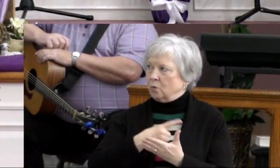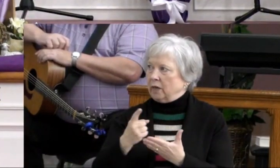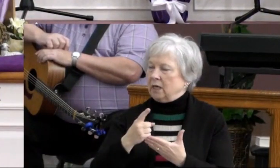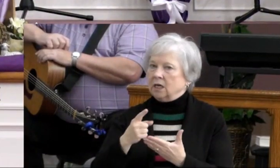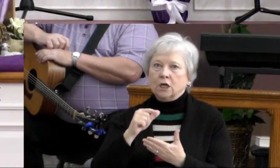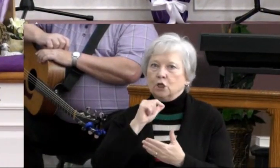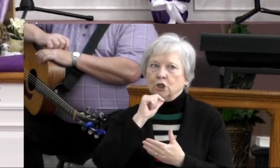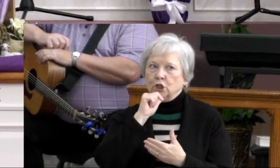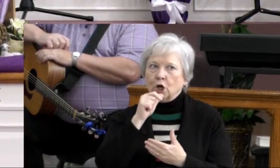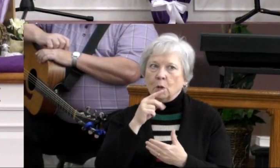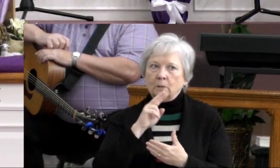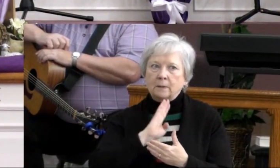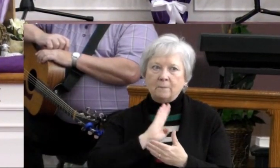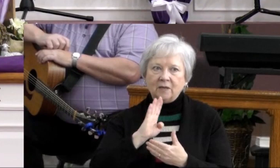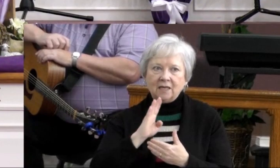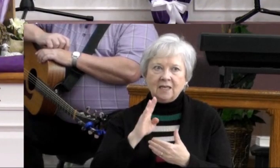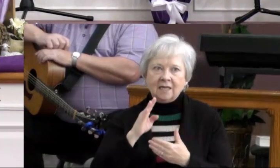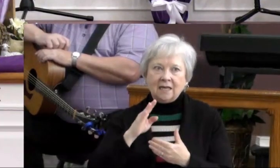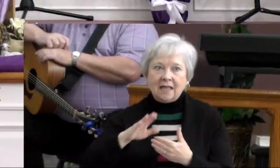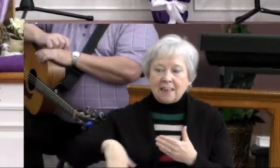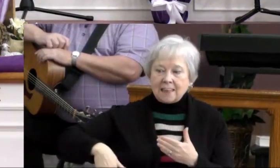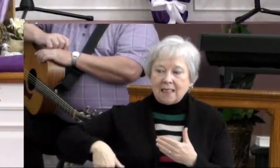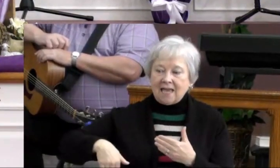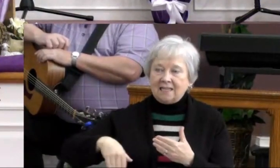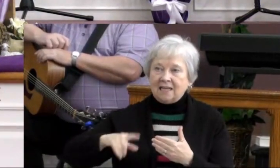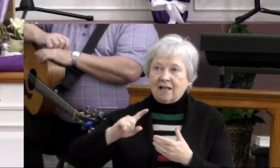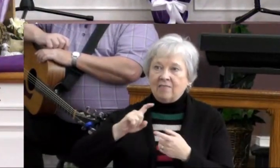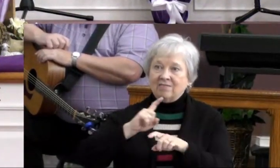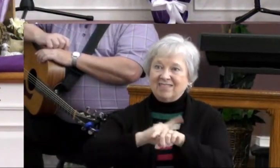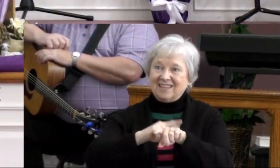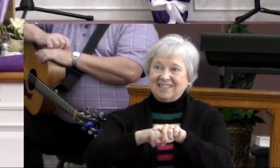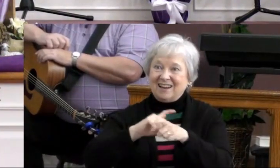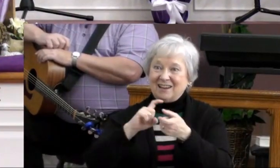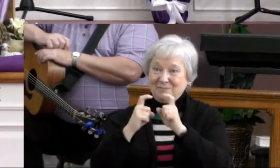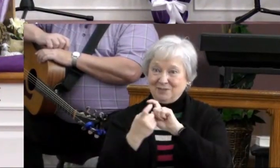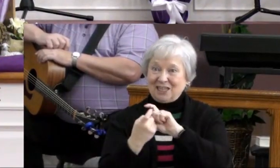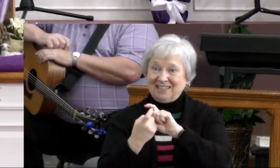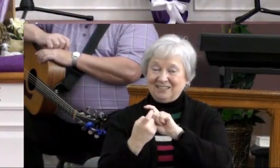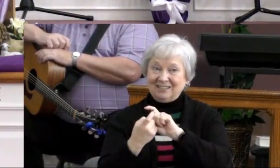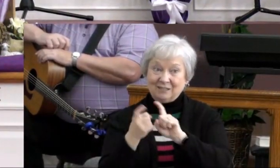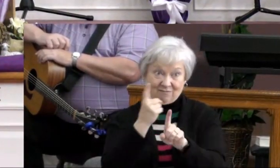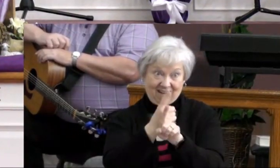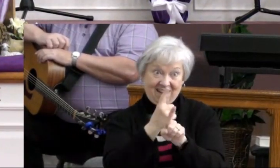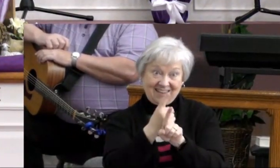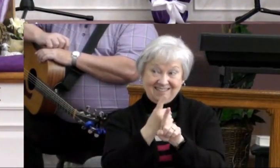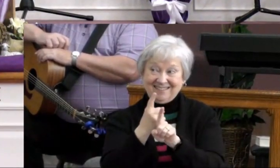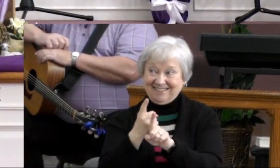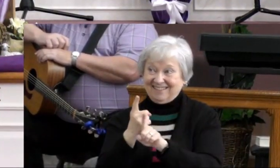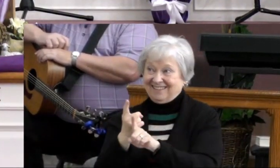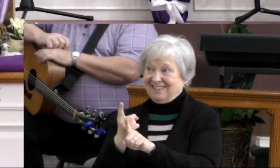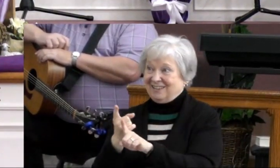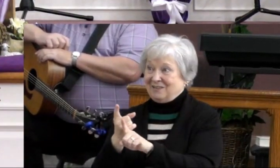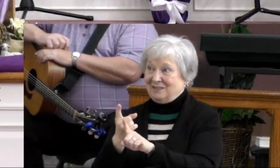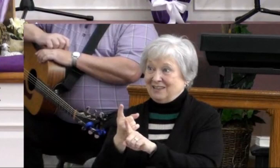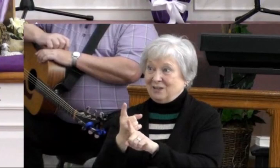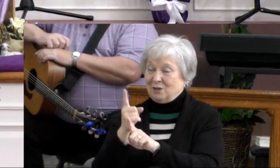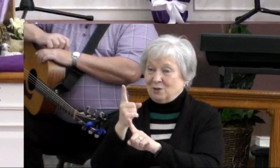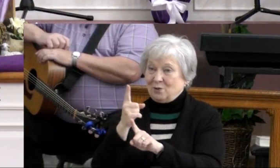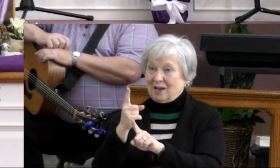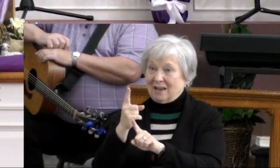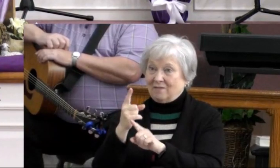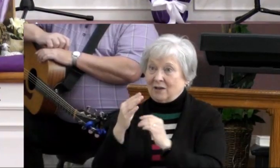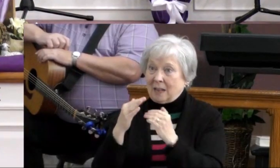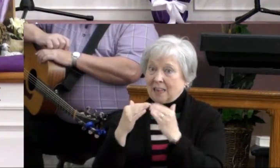late because the time changes. All right? So you get one less hour